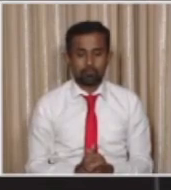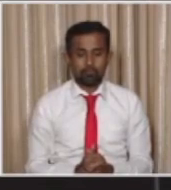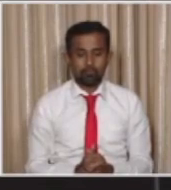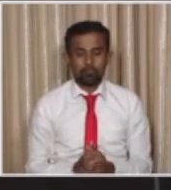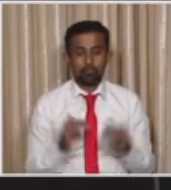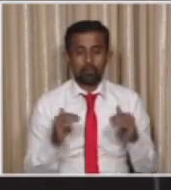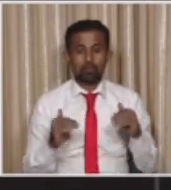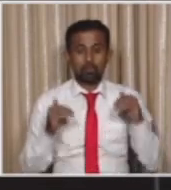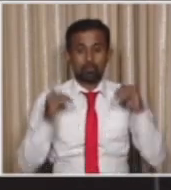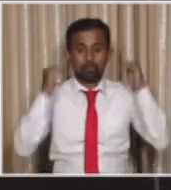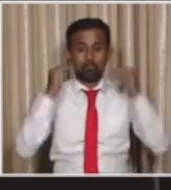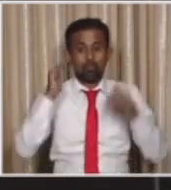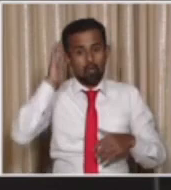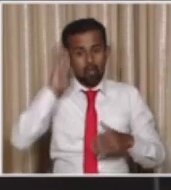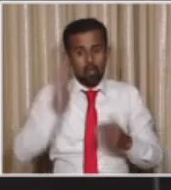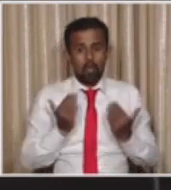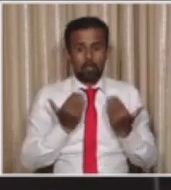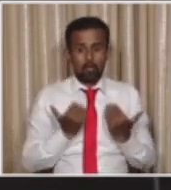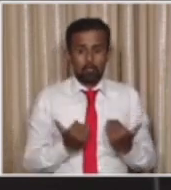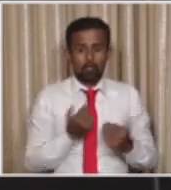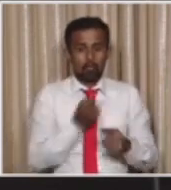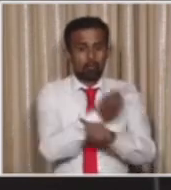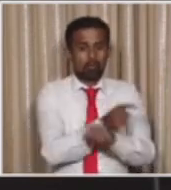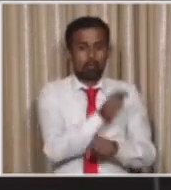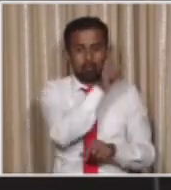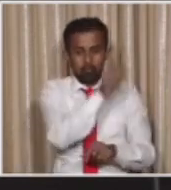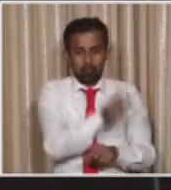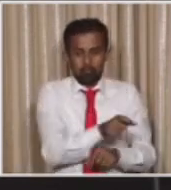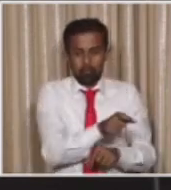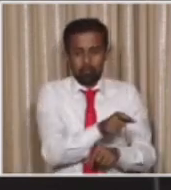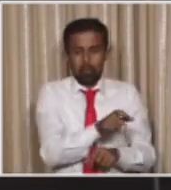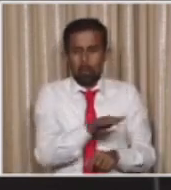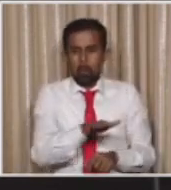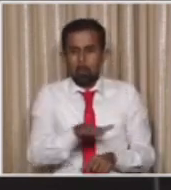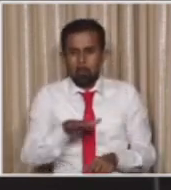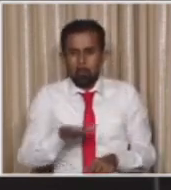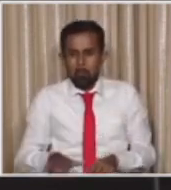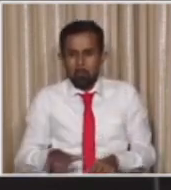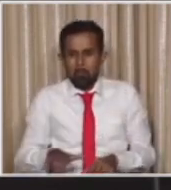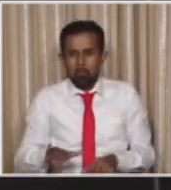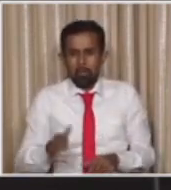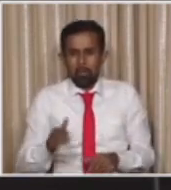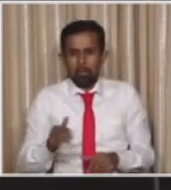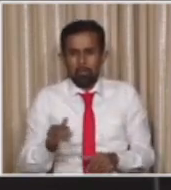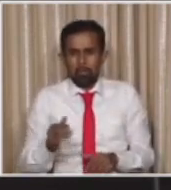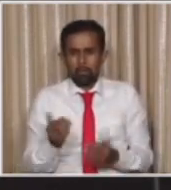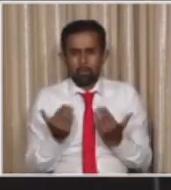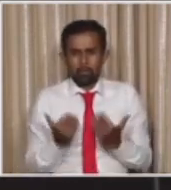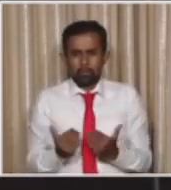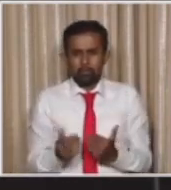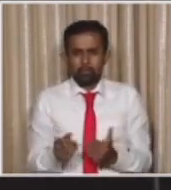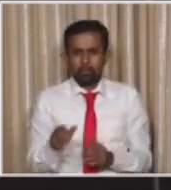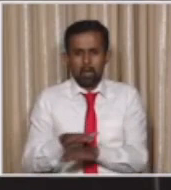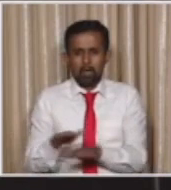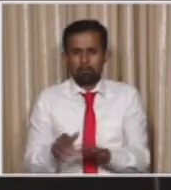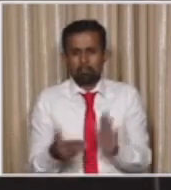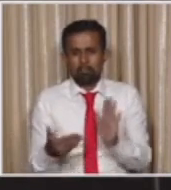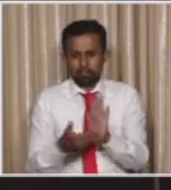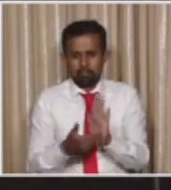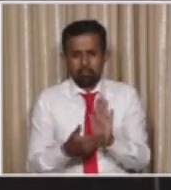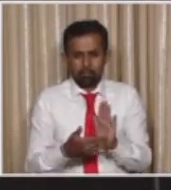and of public officers in some schools refusing to enroll children from low caste. Further, more educational